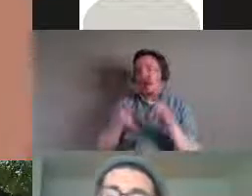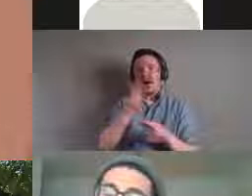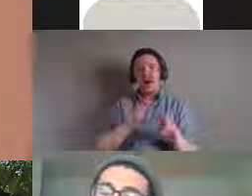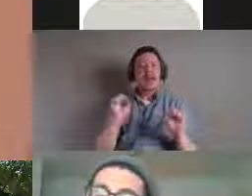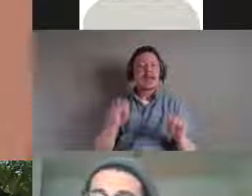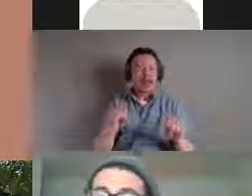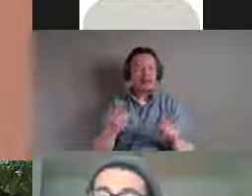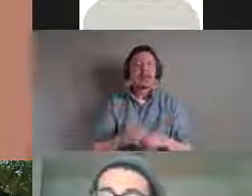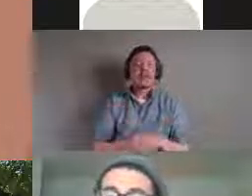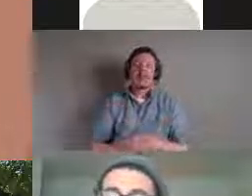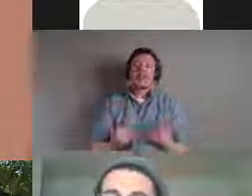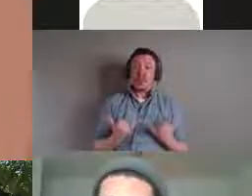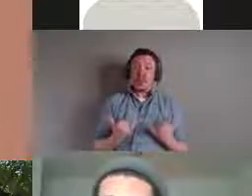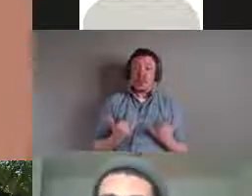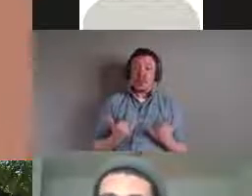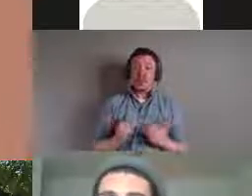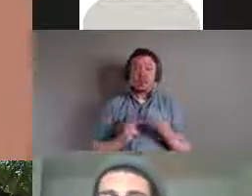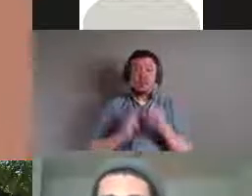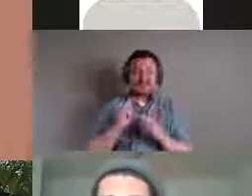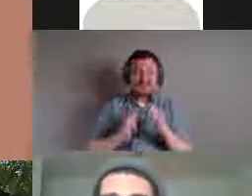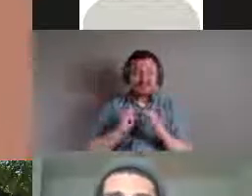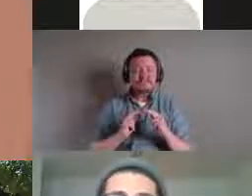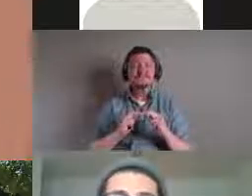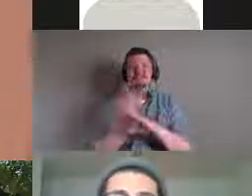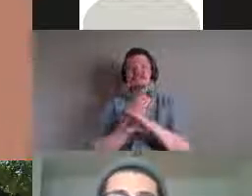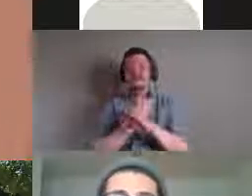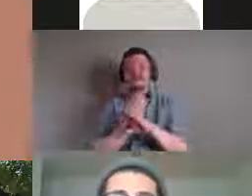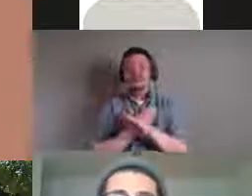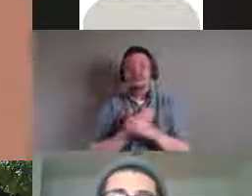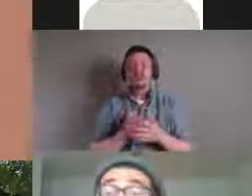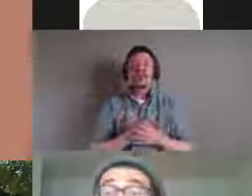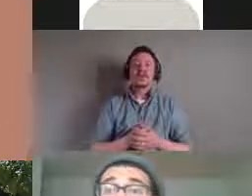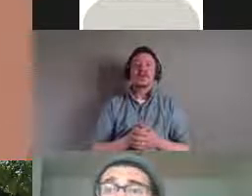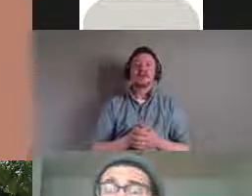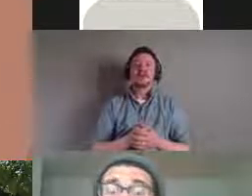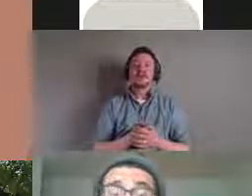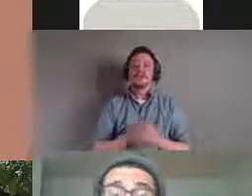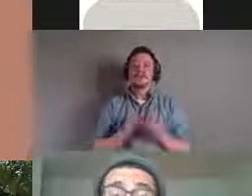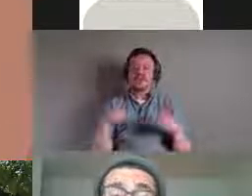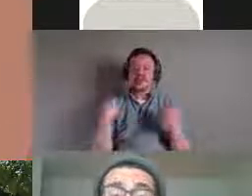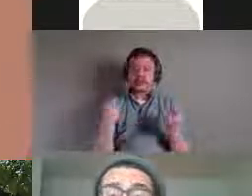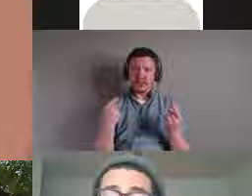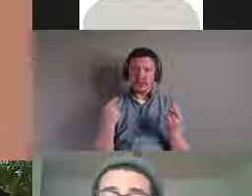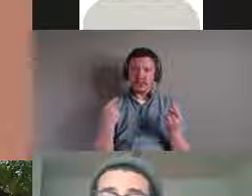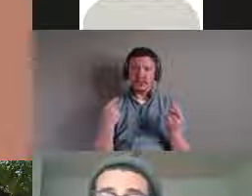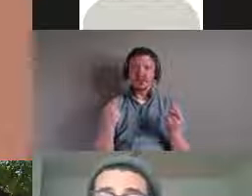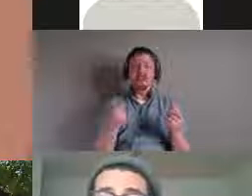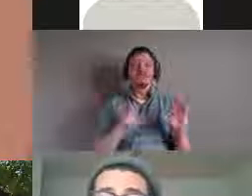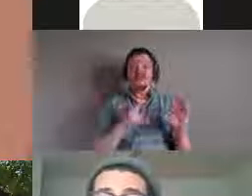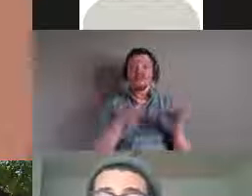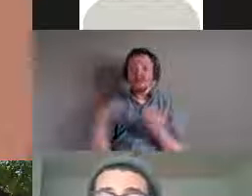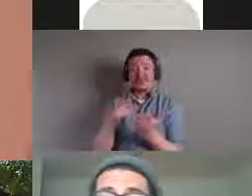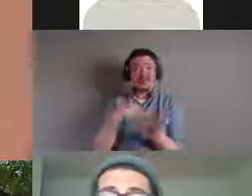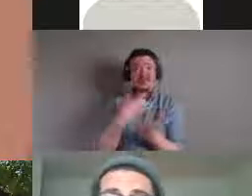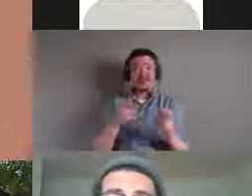Right now, they're in the midst of the rebuild and construction, and they've gotten so far as the classes are scheduled to open